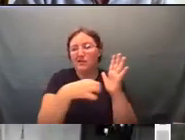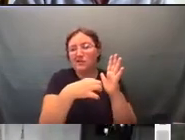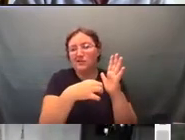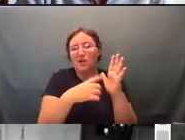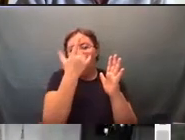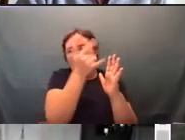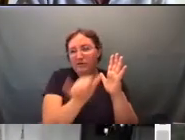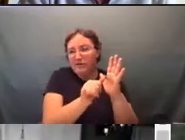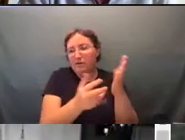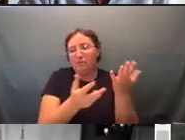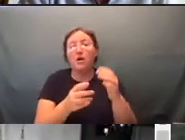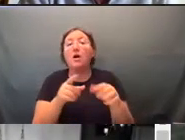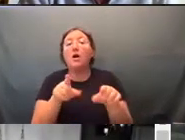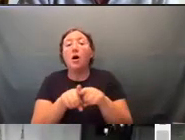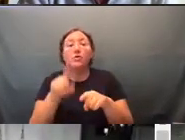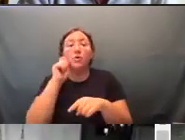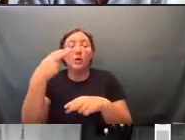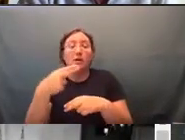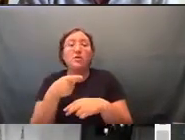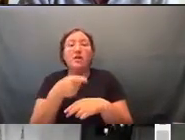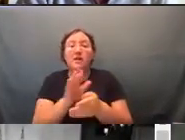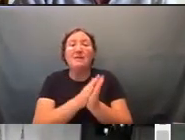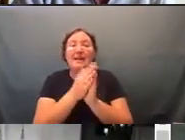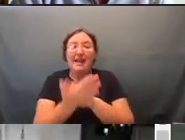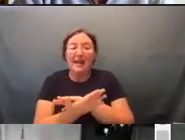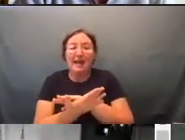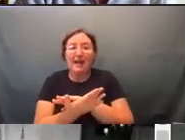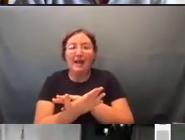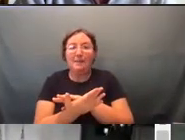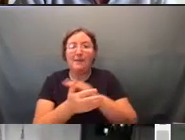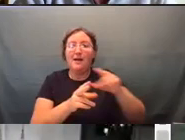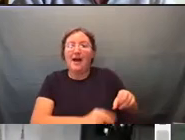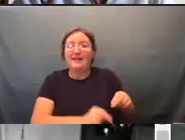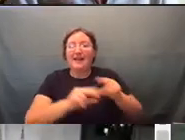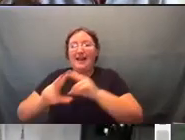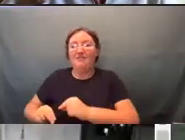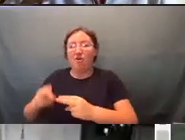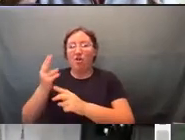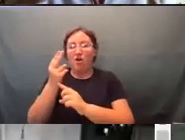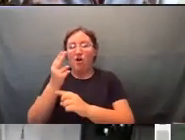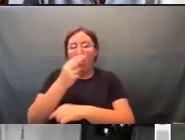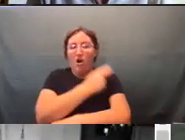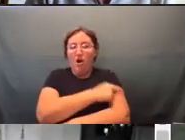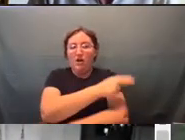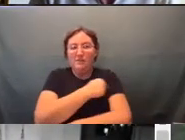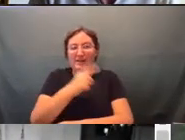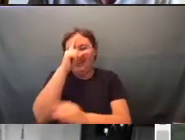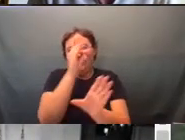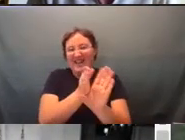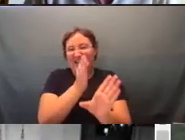little piece of history was it was converted to a naval hospital we're like a psychiatric